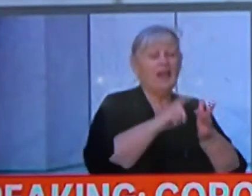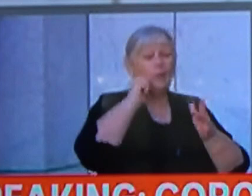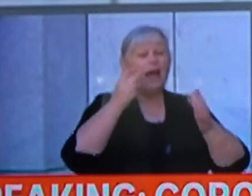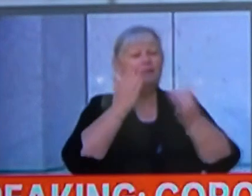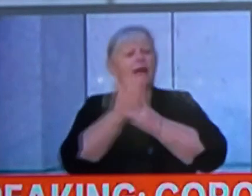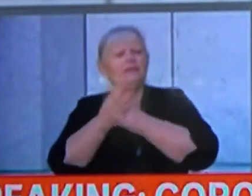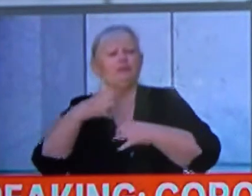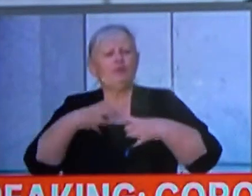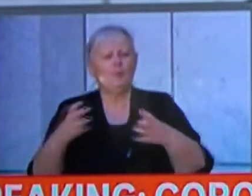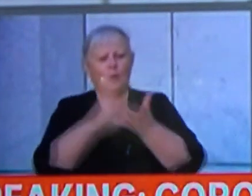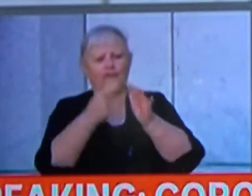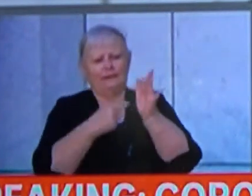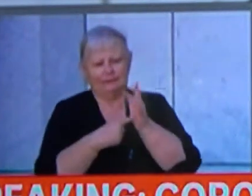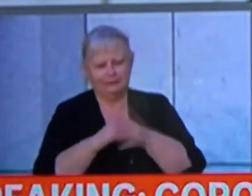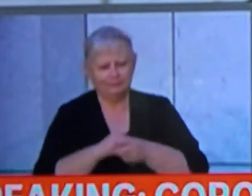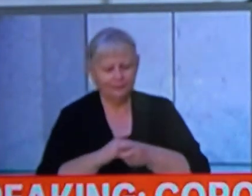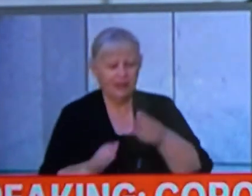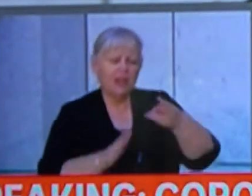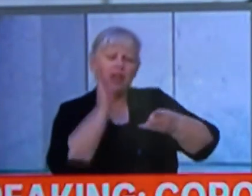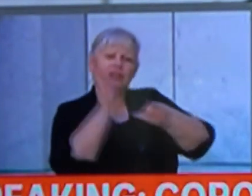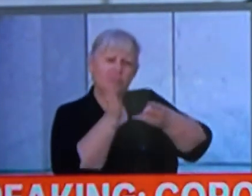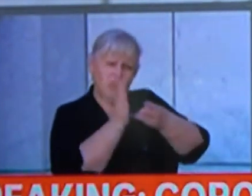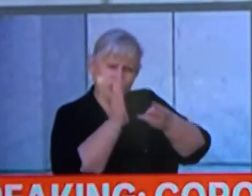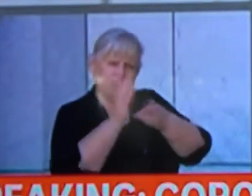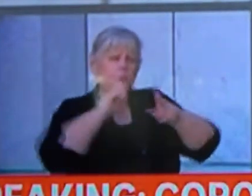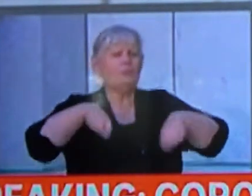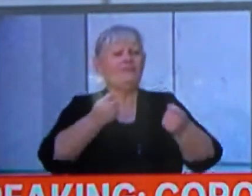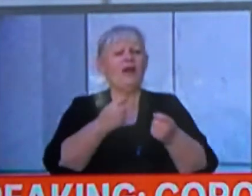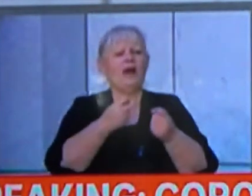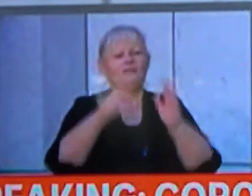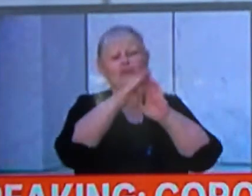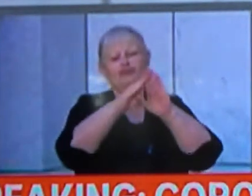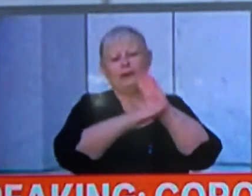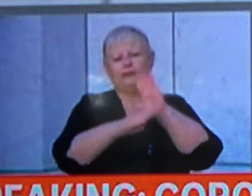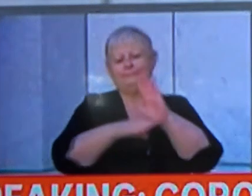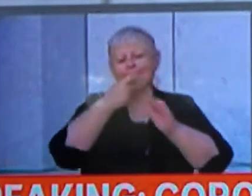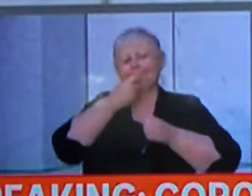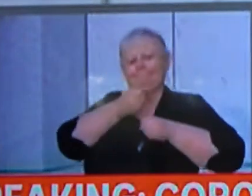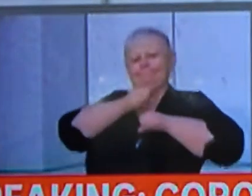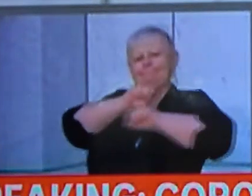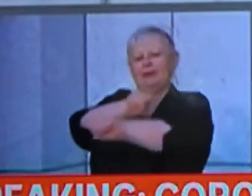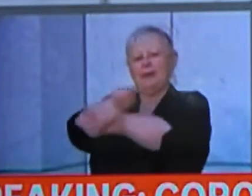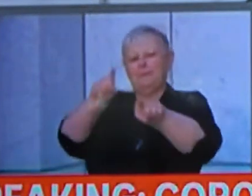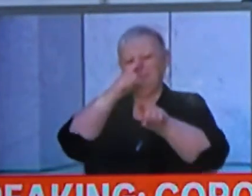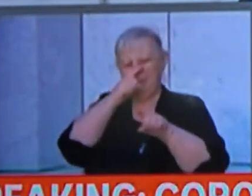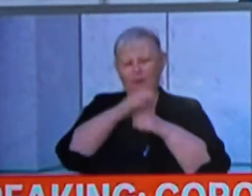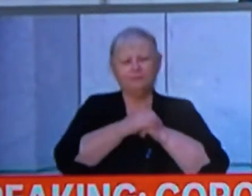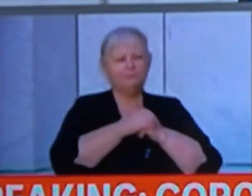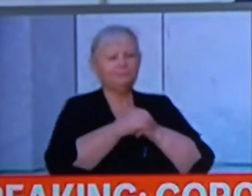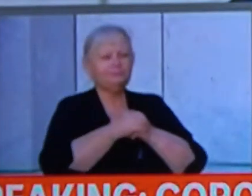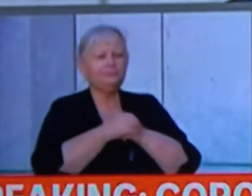way. The third part of our package will provide a regulatory shield for what are